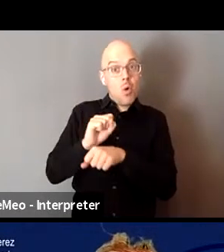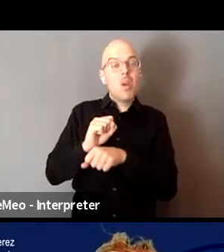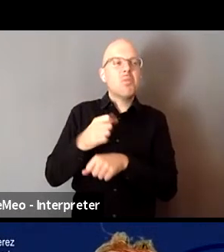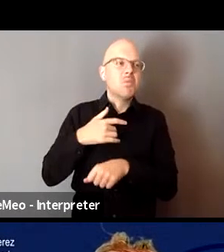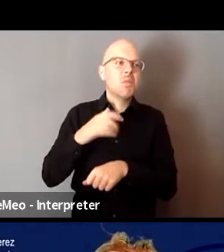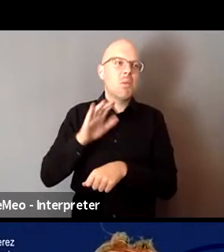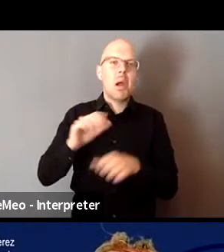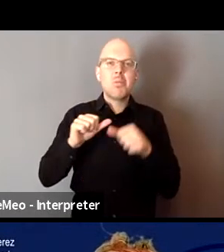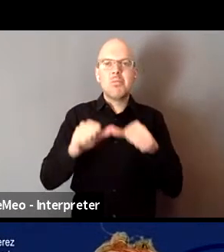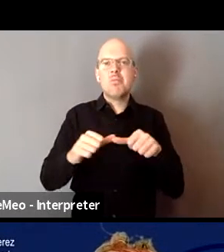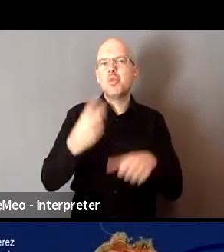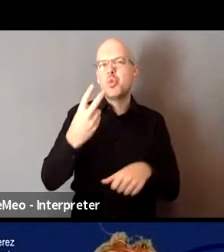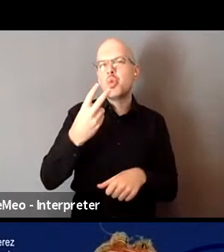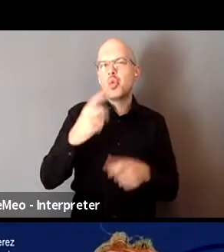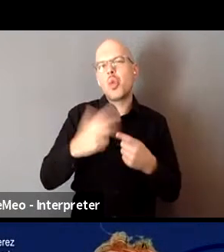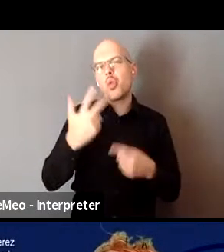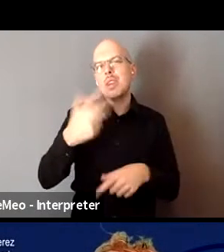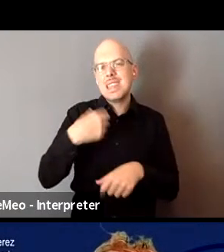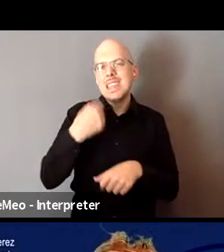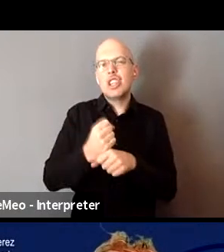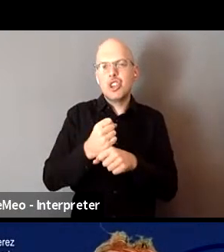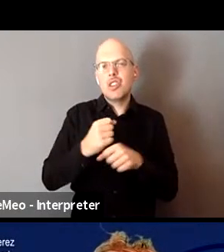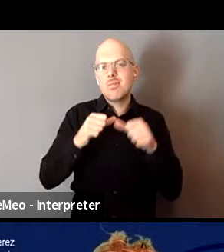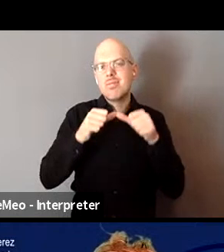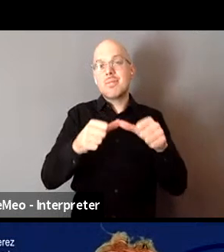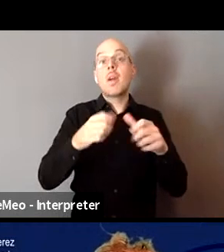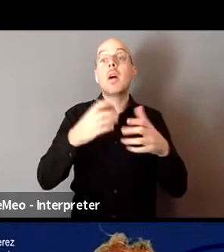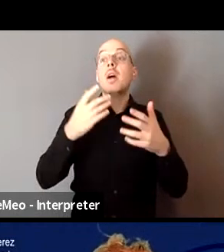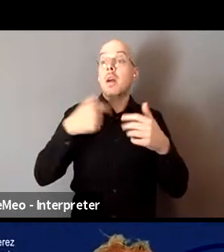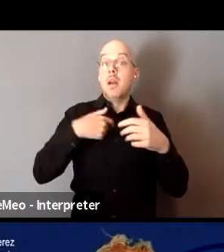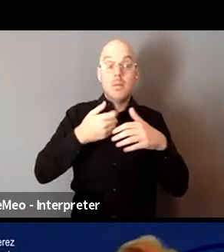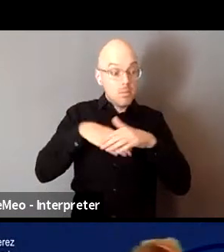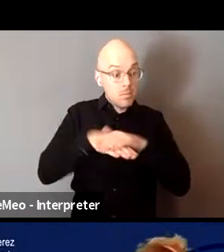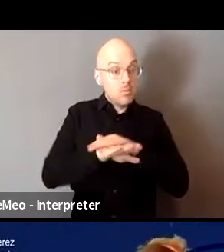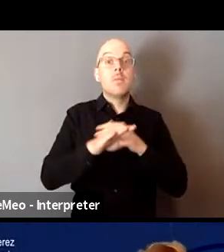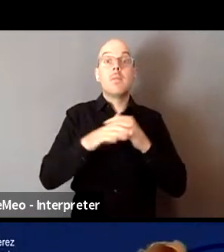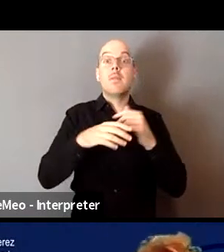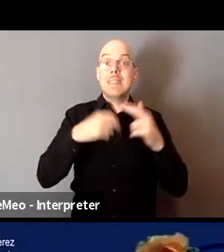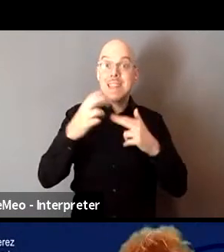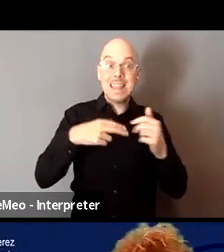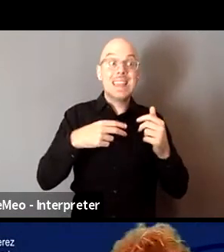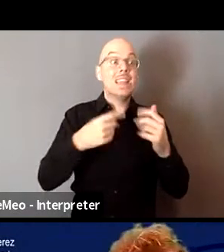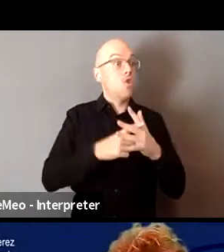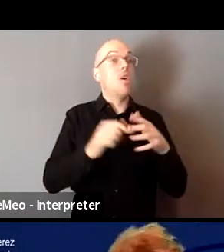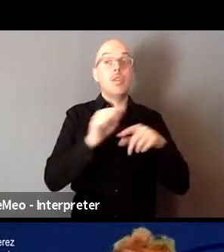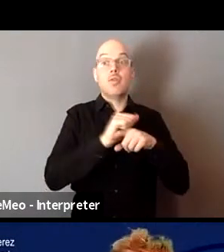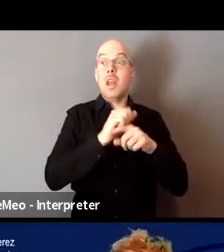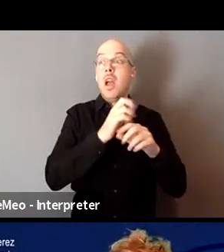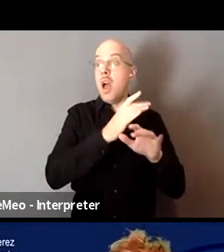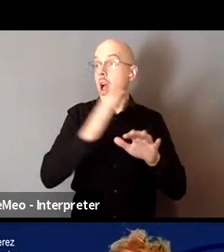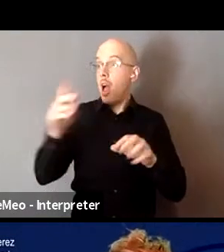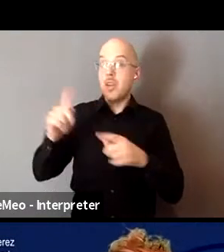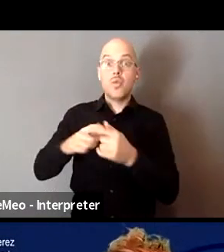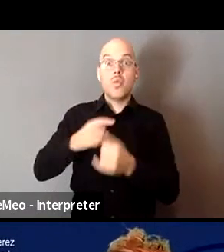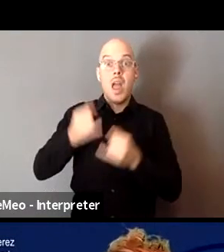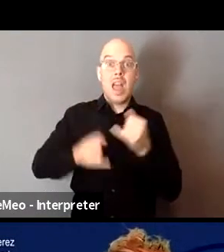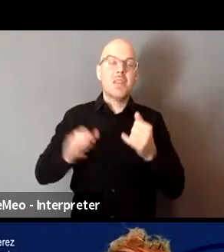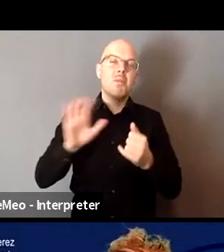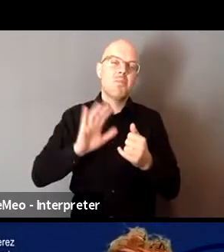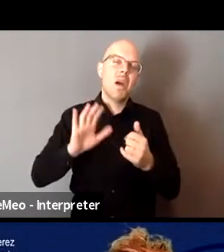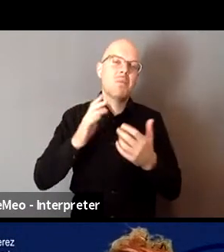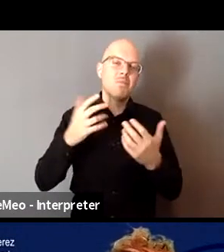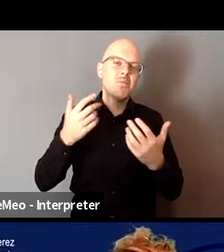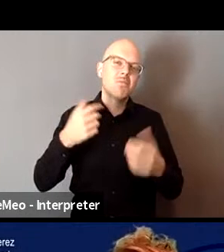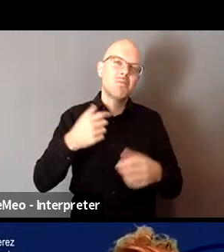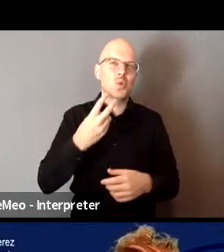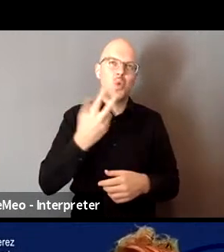2 to 3 years usually once you get into the facility and you start your qualification training. Okay, thank you both.